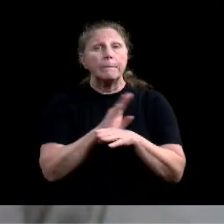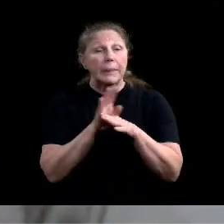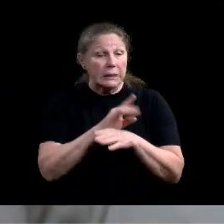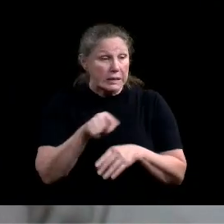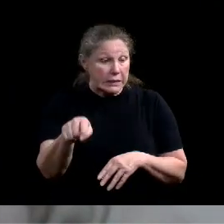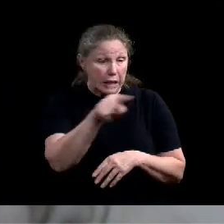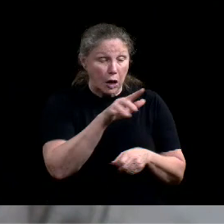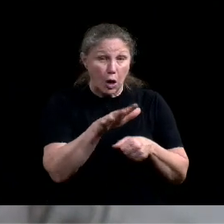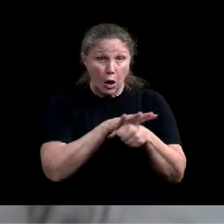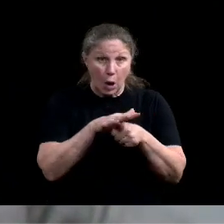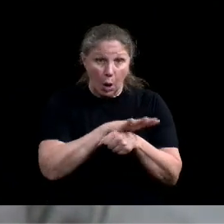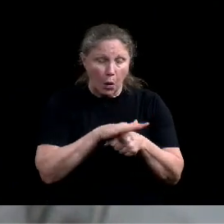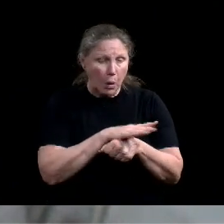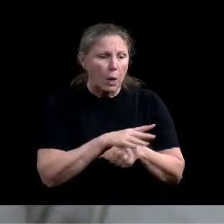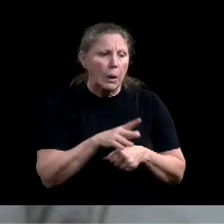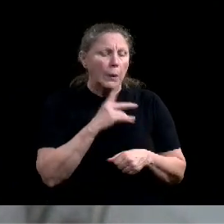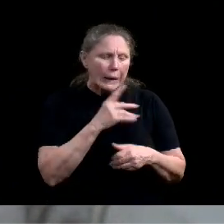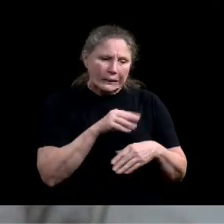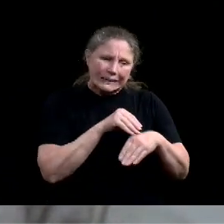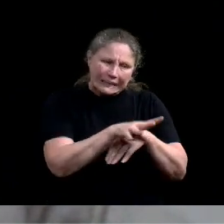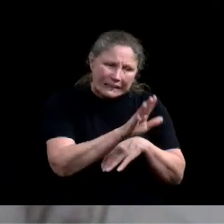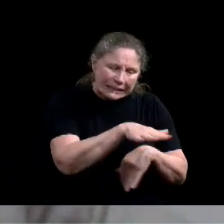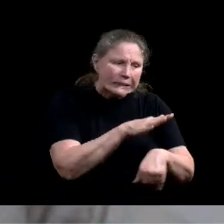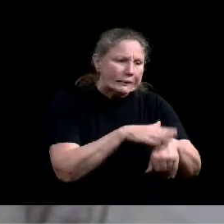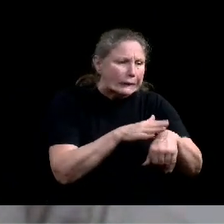the backlash of